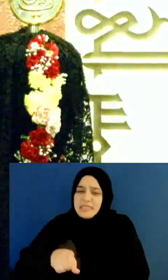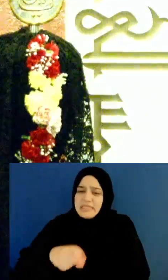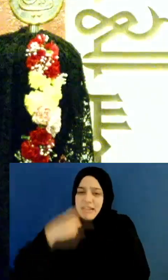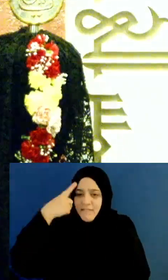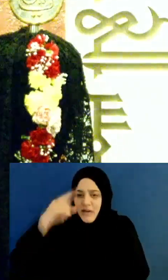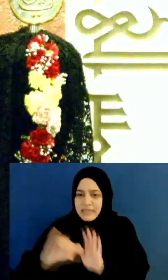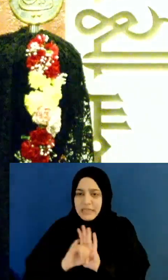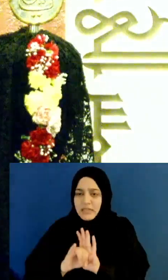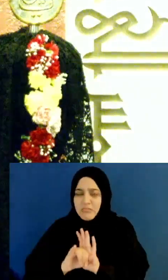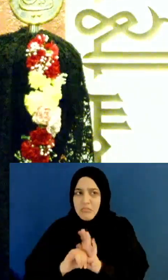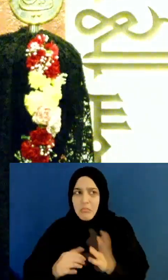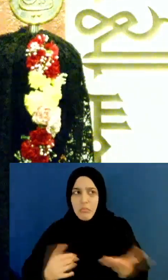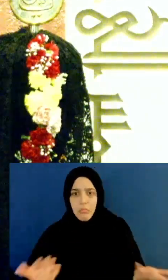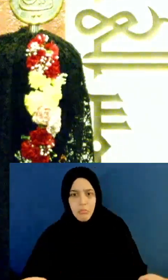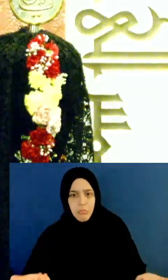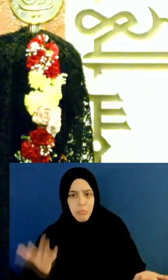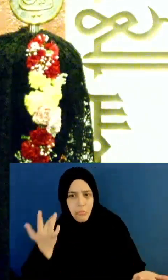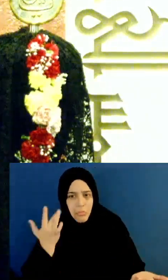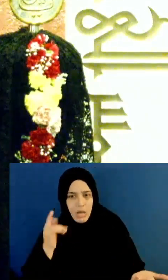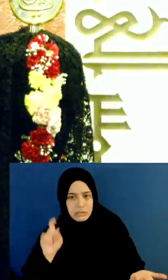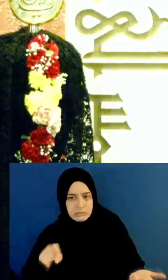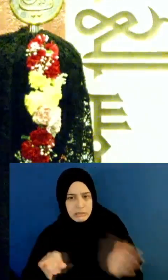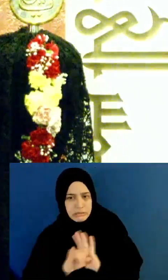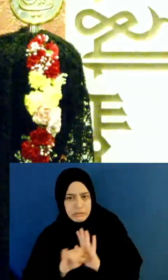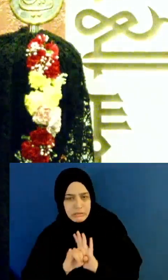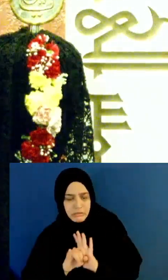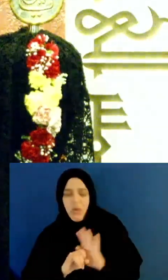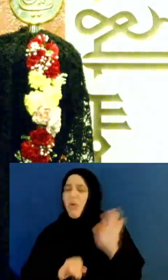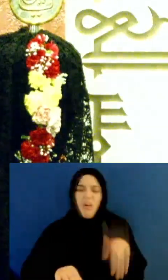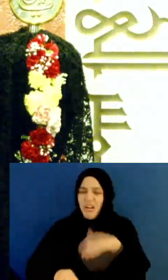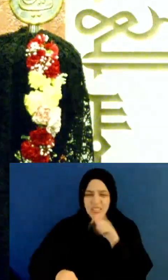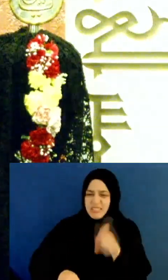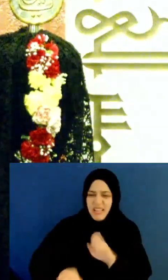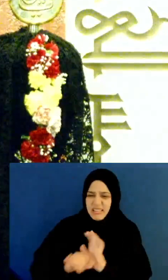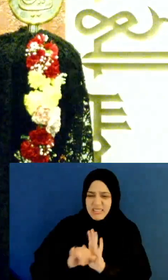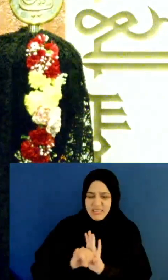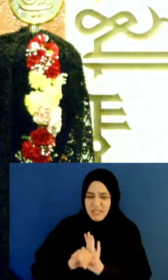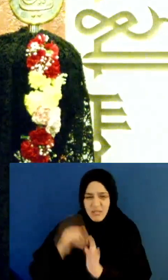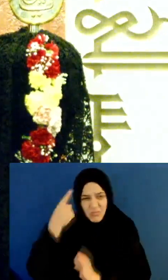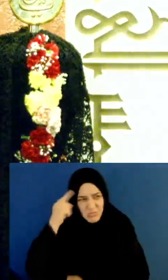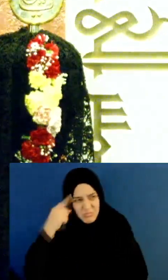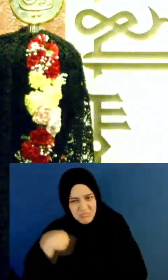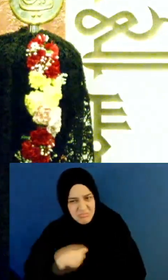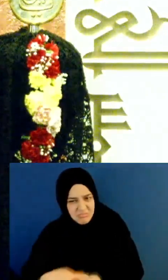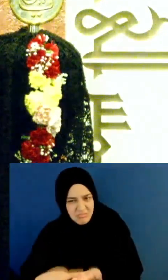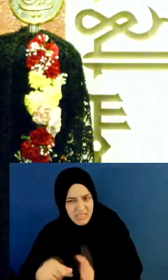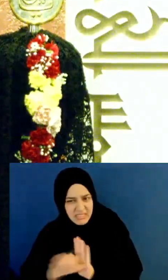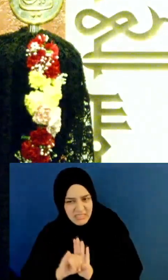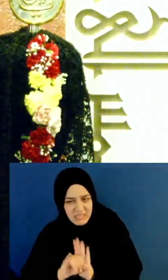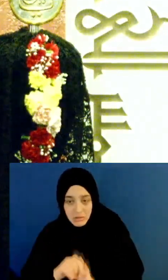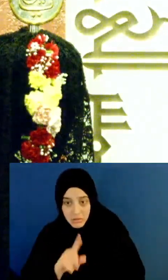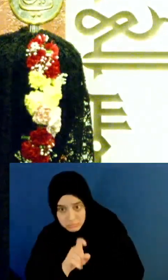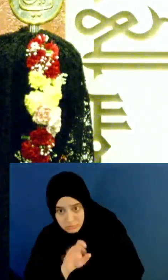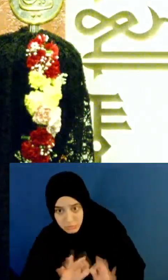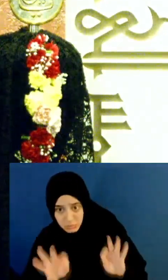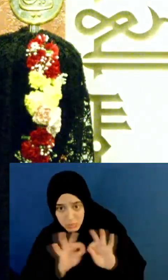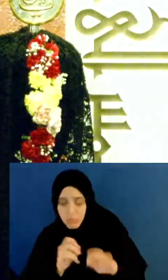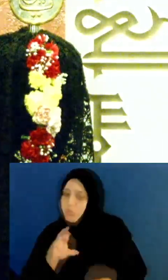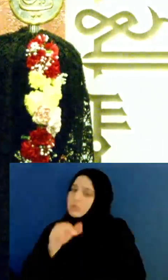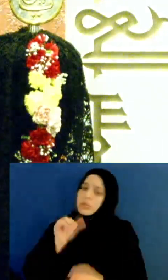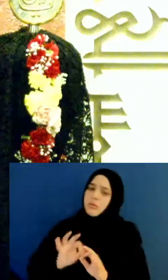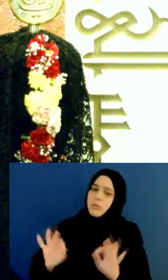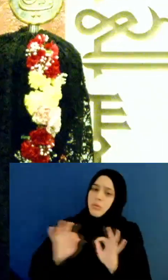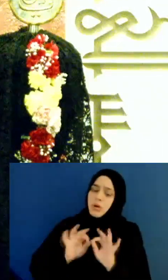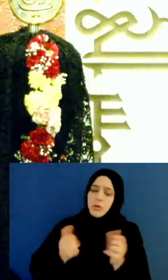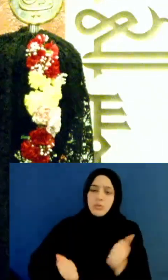need an identity? Why are we talking of an identity? Is it important or it's not important? And then